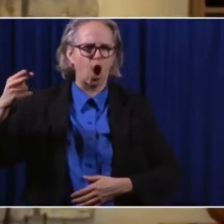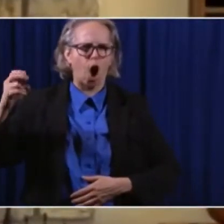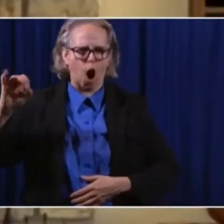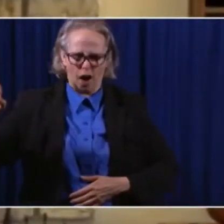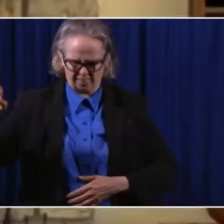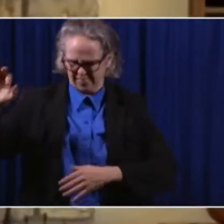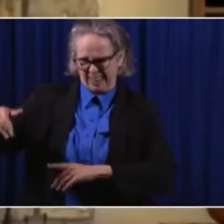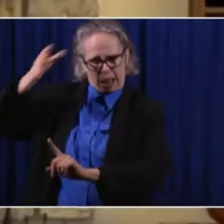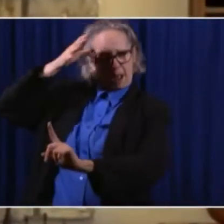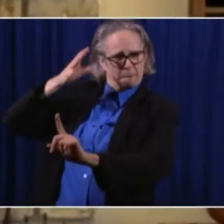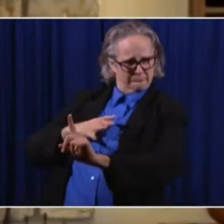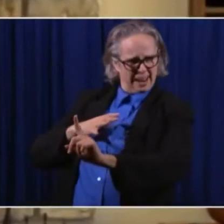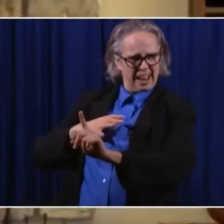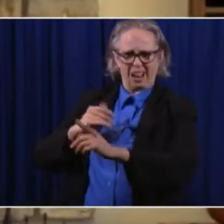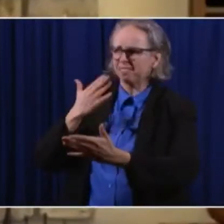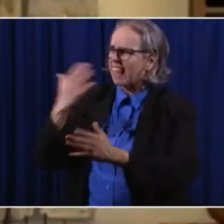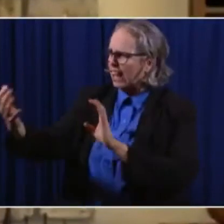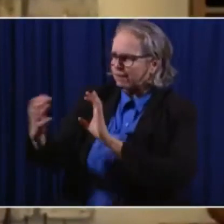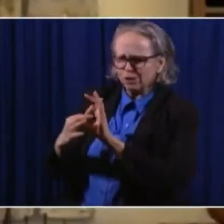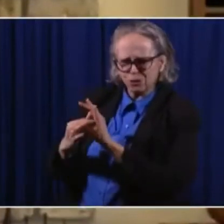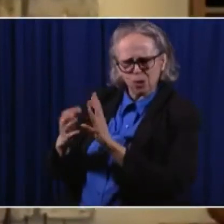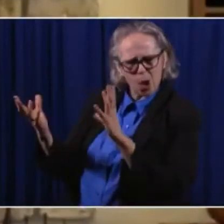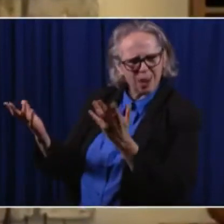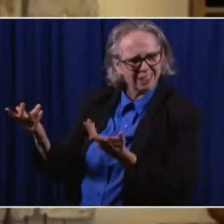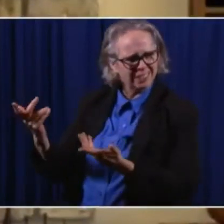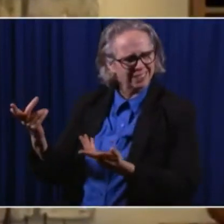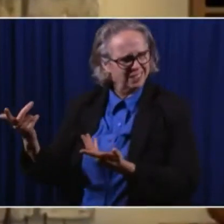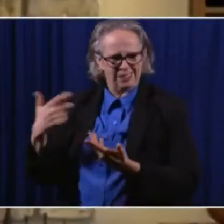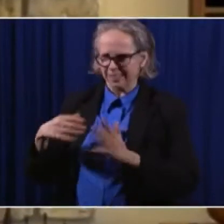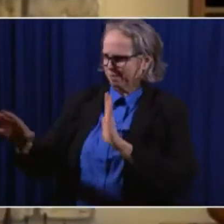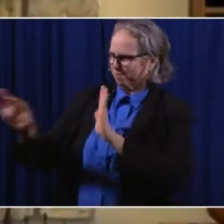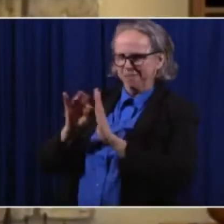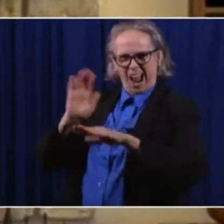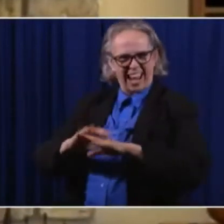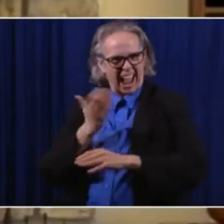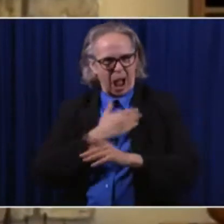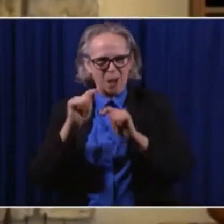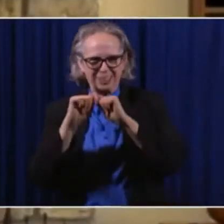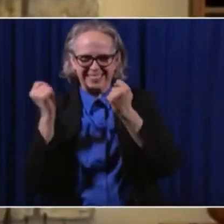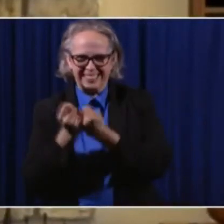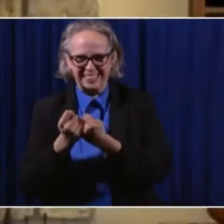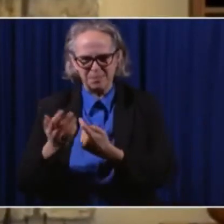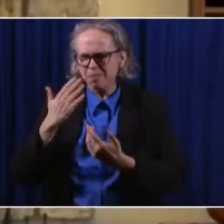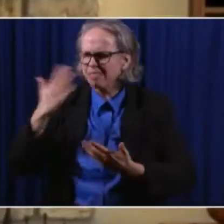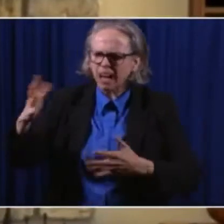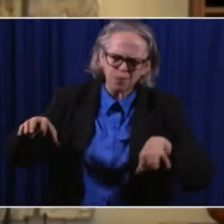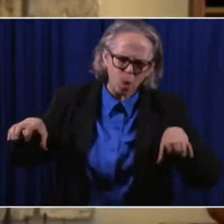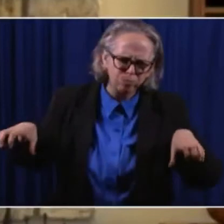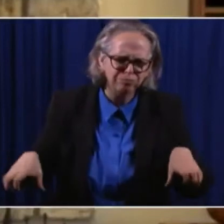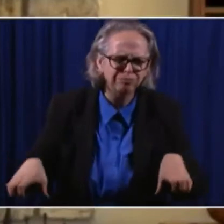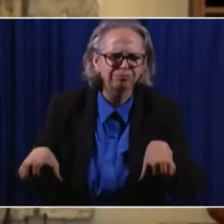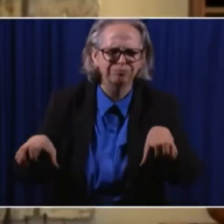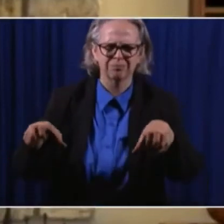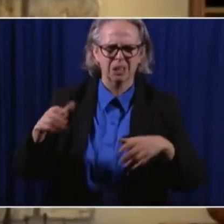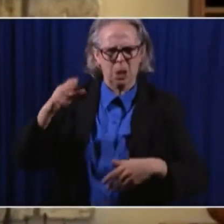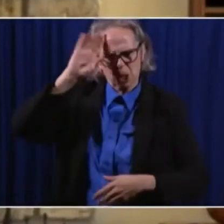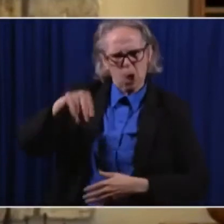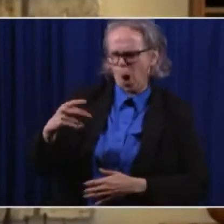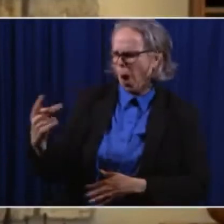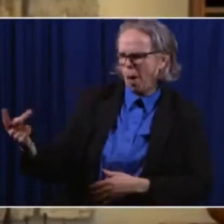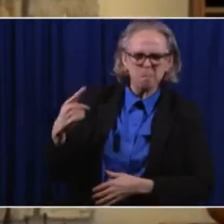You're officially on the team, and so thank you very, very much for this, the good work that you're doing. I know that you and I have talked an awful lot.